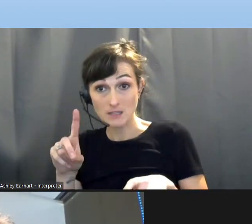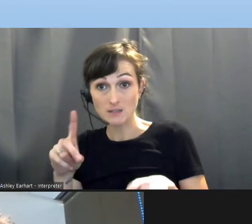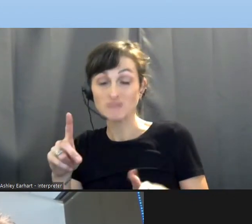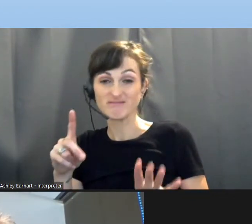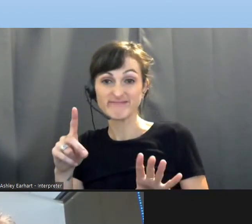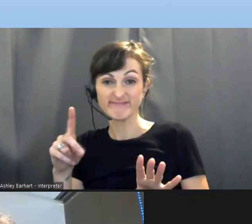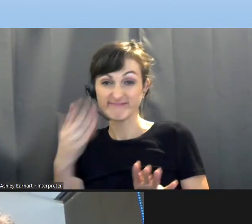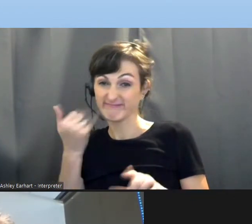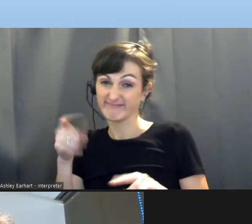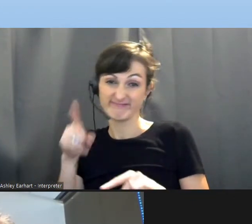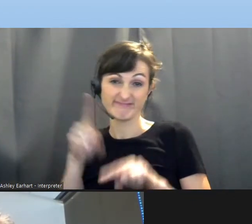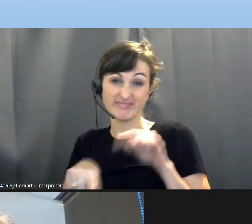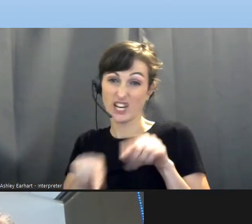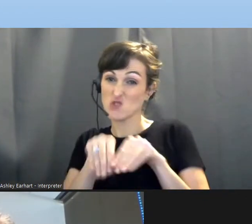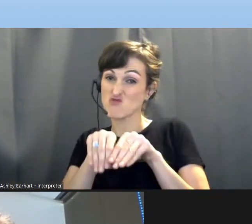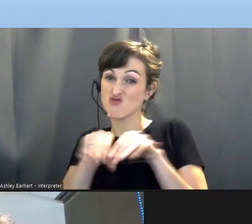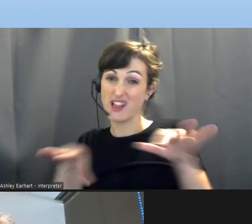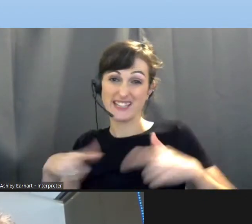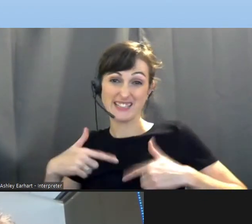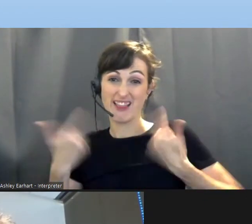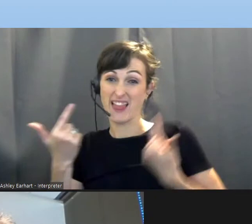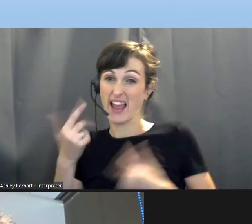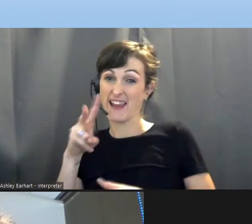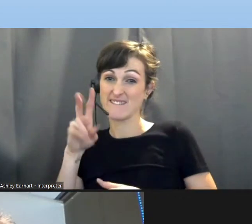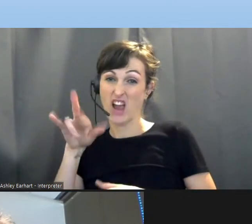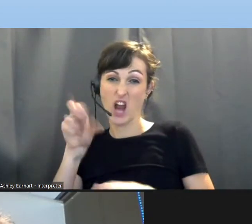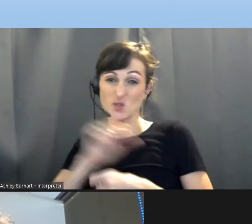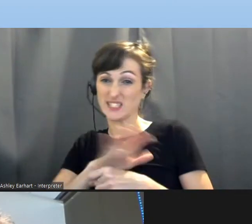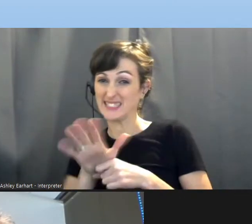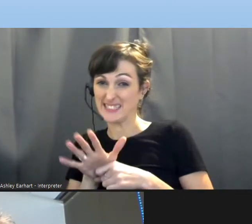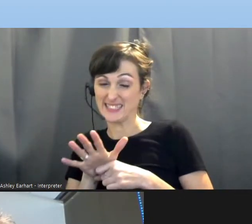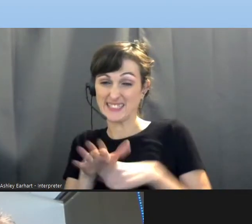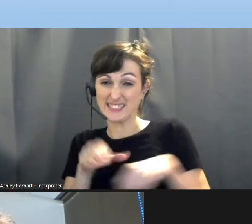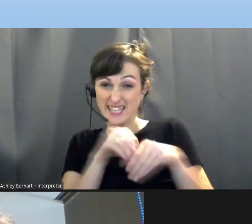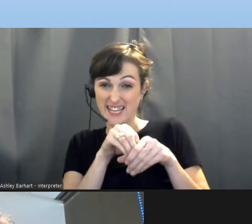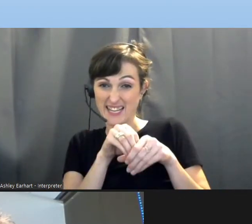because you can't release live virus in a